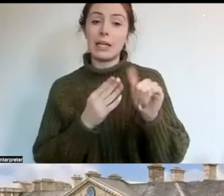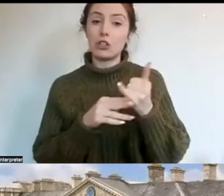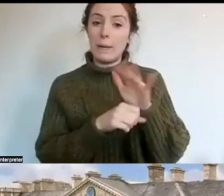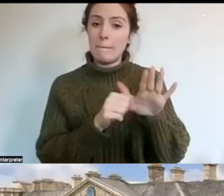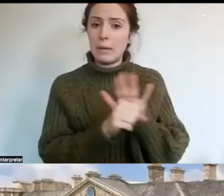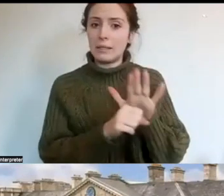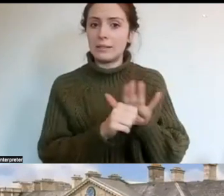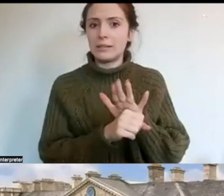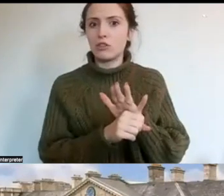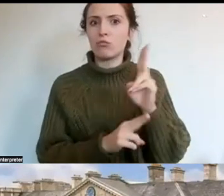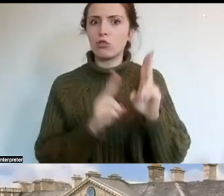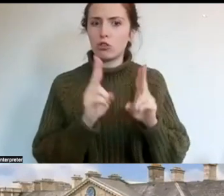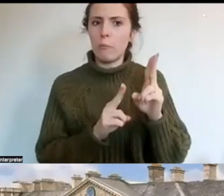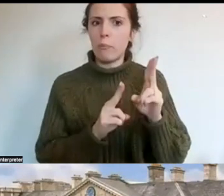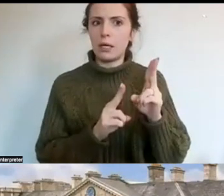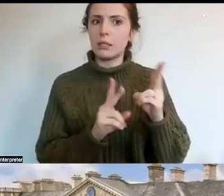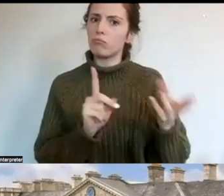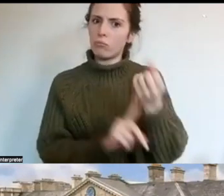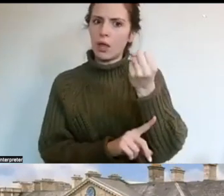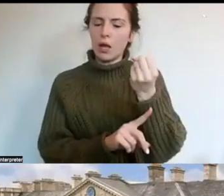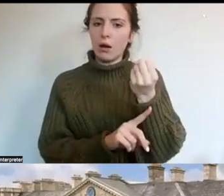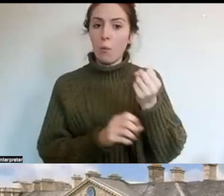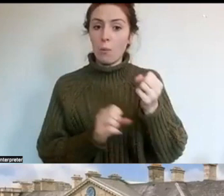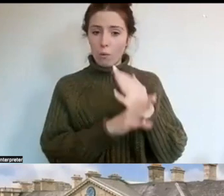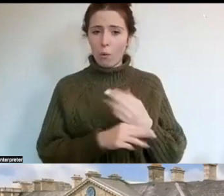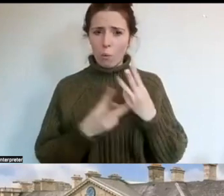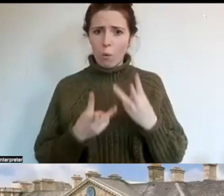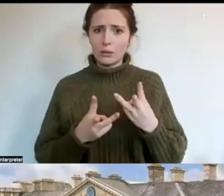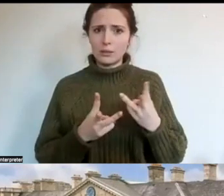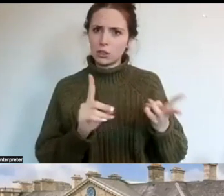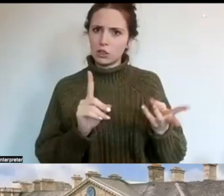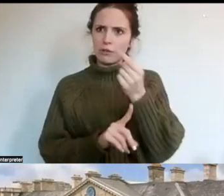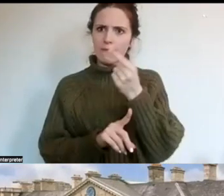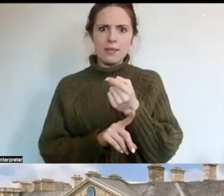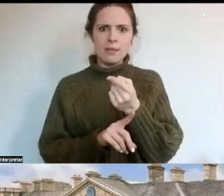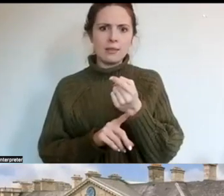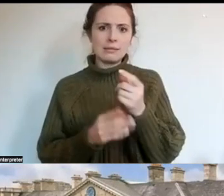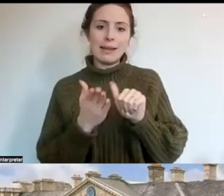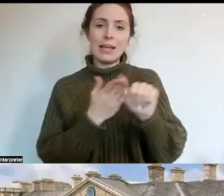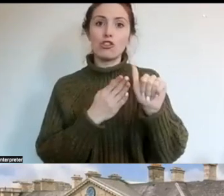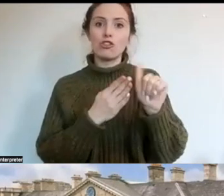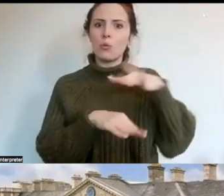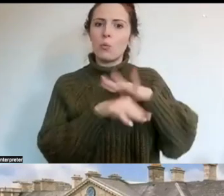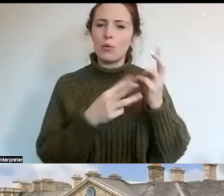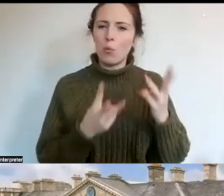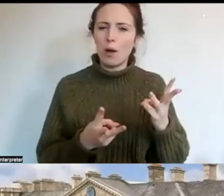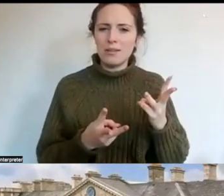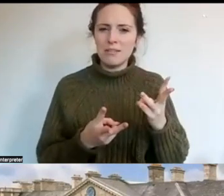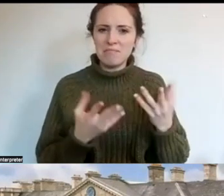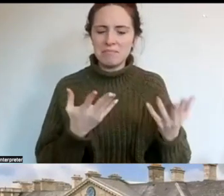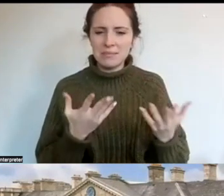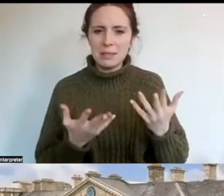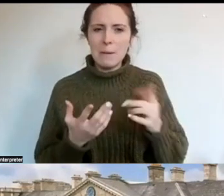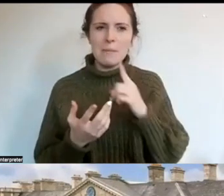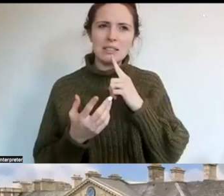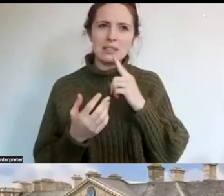from. It's what we all want. It's what we all aspire to. But aging in place is a slippery concept in many ways. And